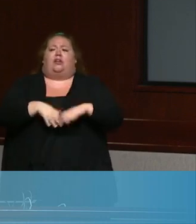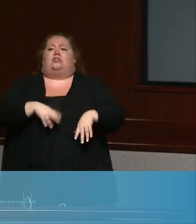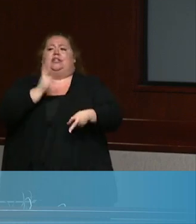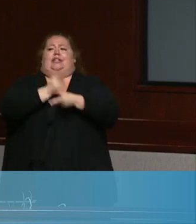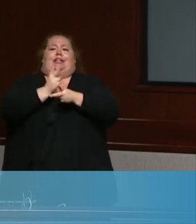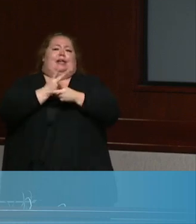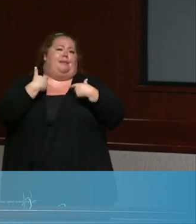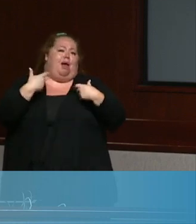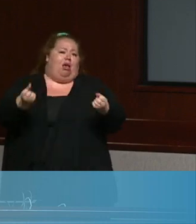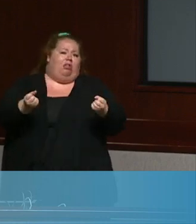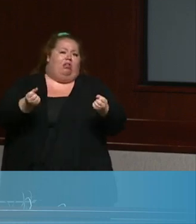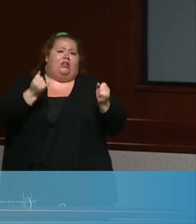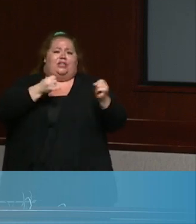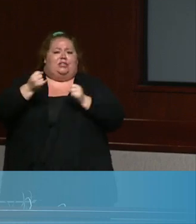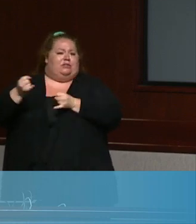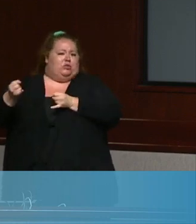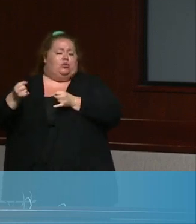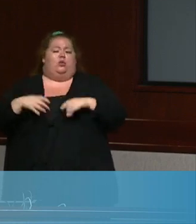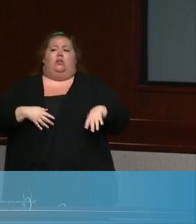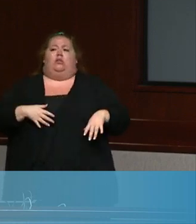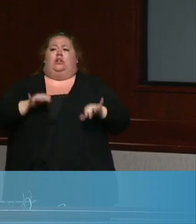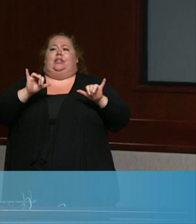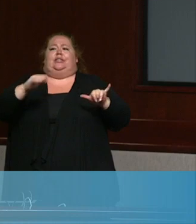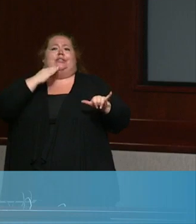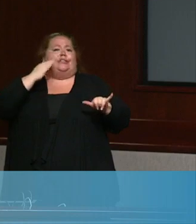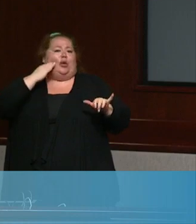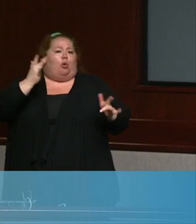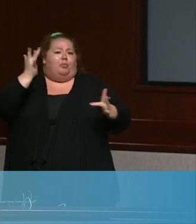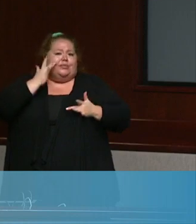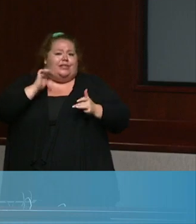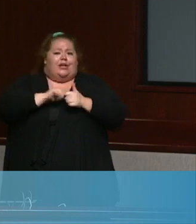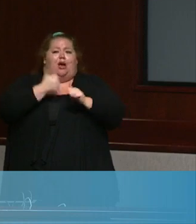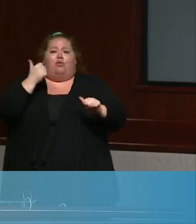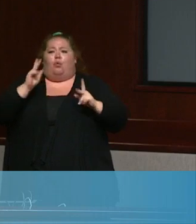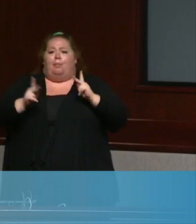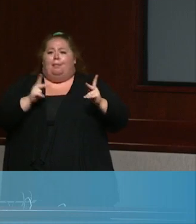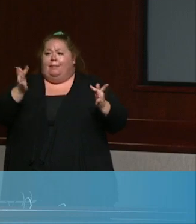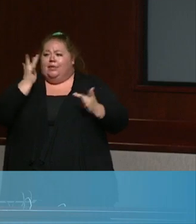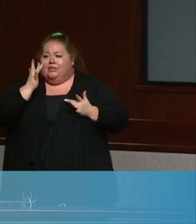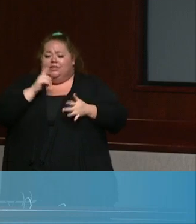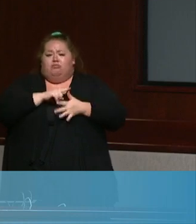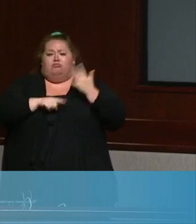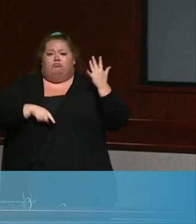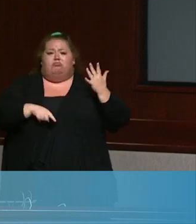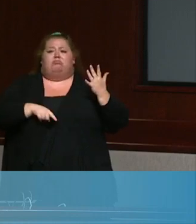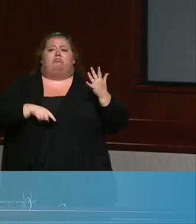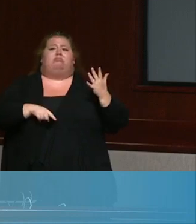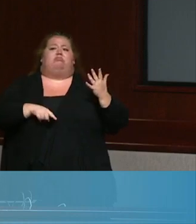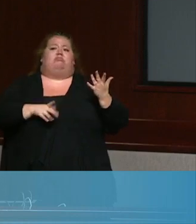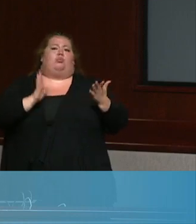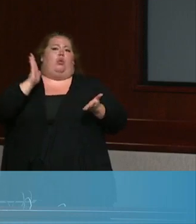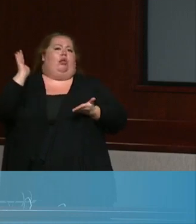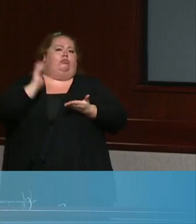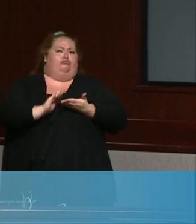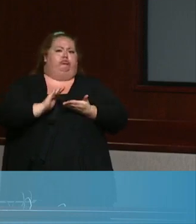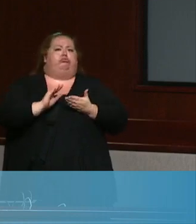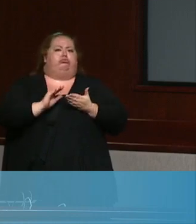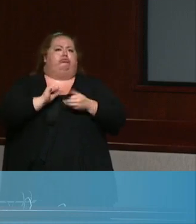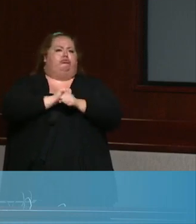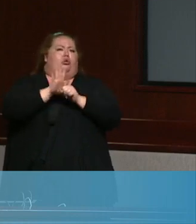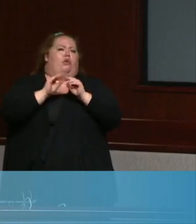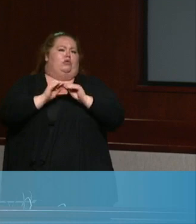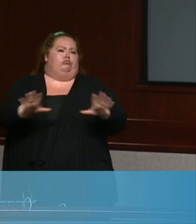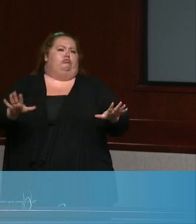as an individual person, stay home when you're sick, avoid people who are sick, do all of those things to minimize transmission in